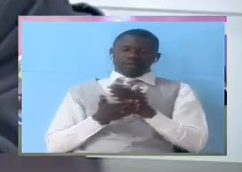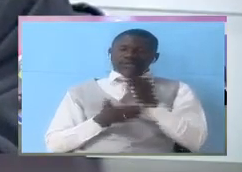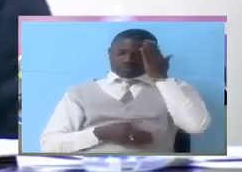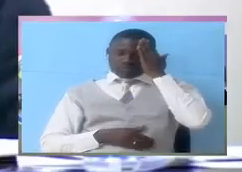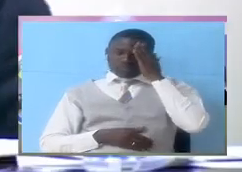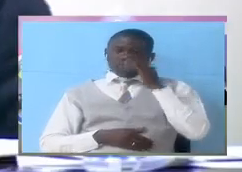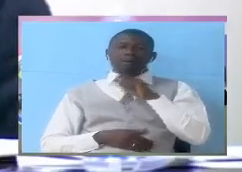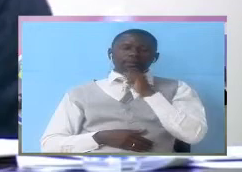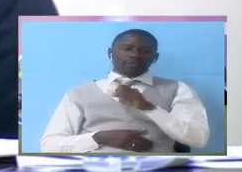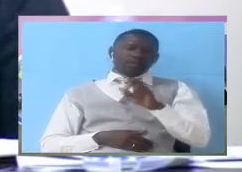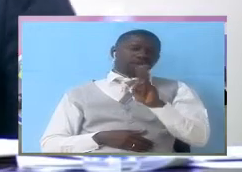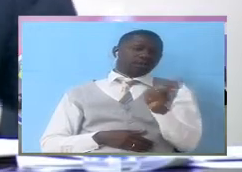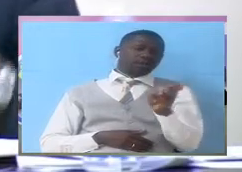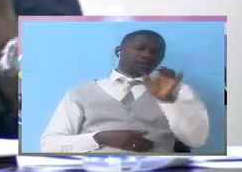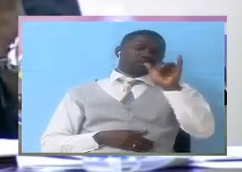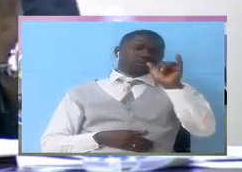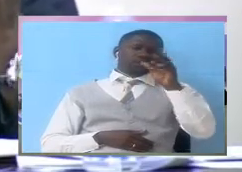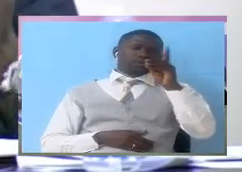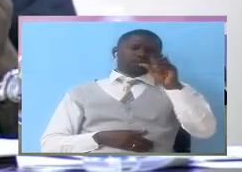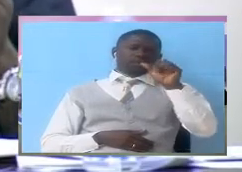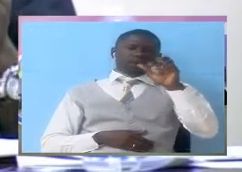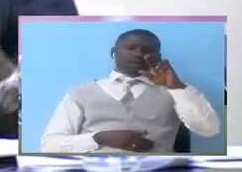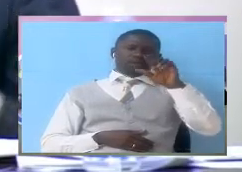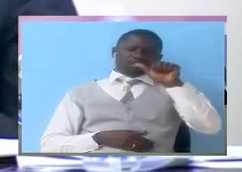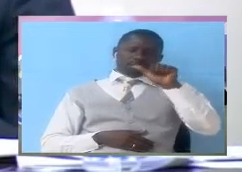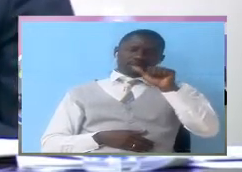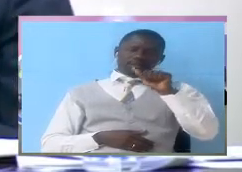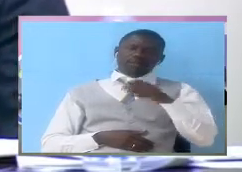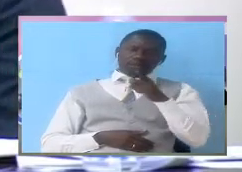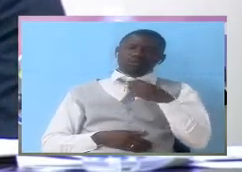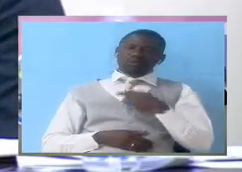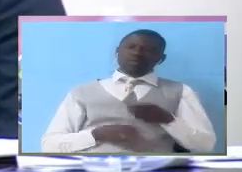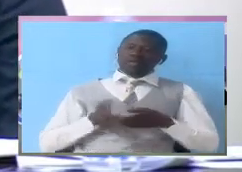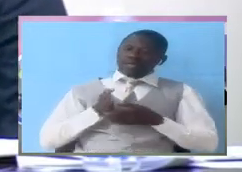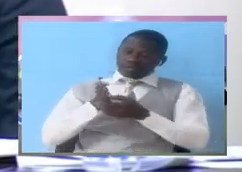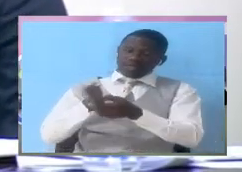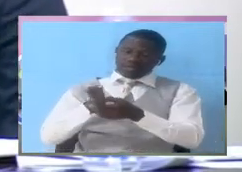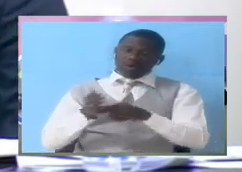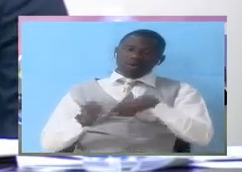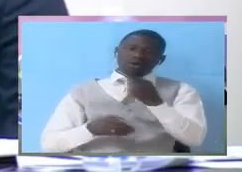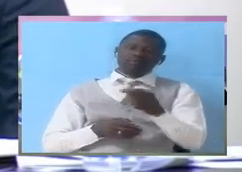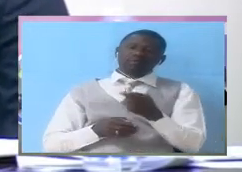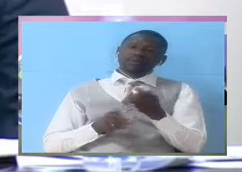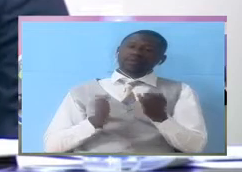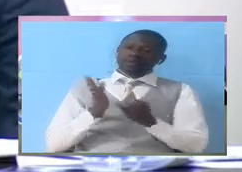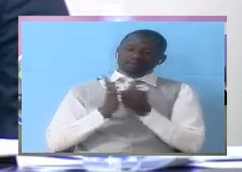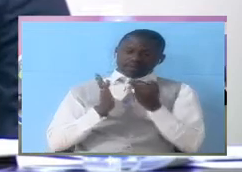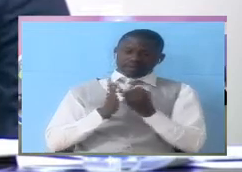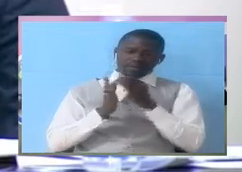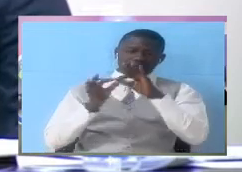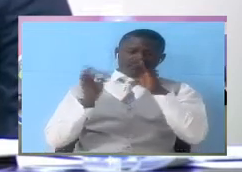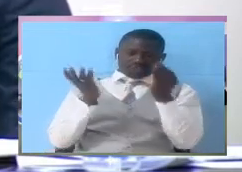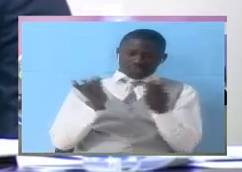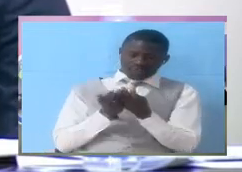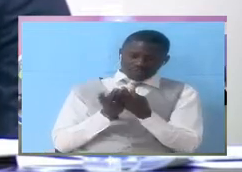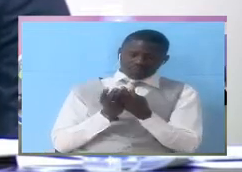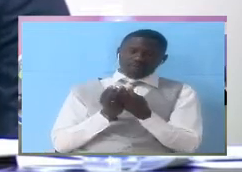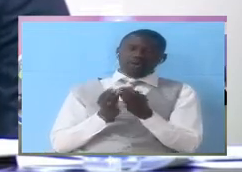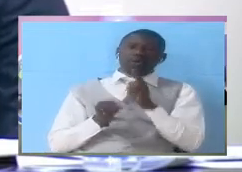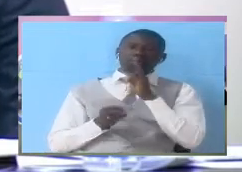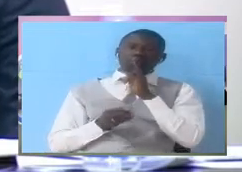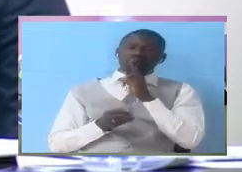Effectively, therefore, he was the de jure leader of the panel. Who was the